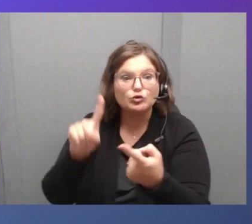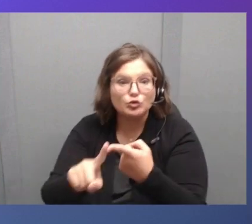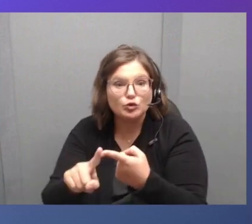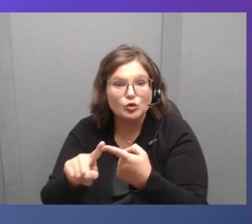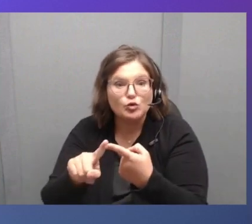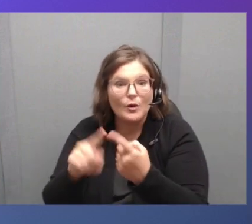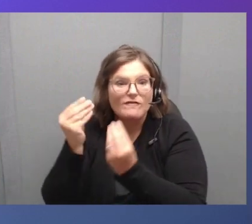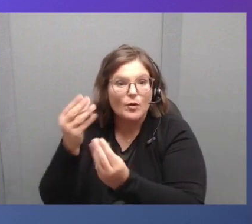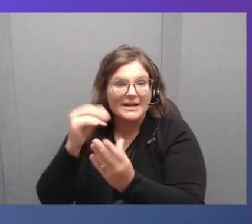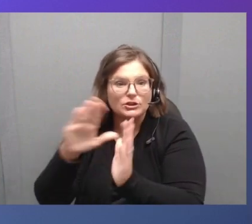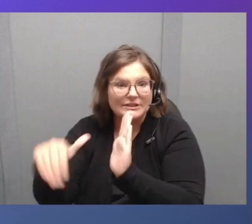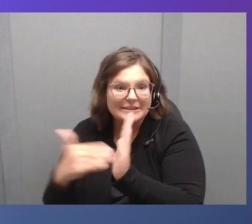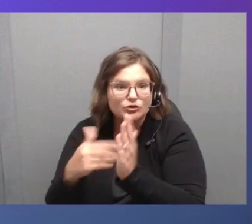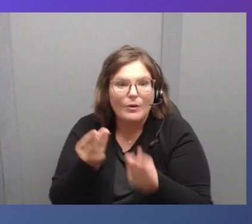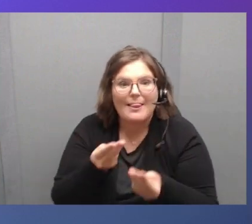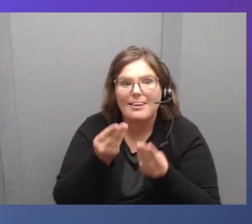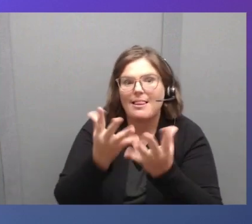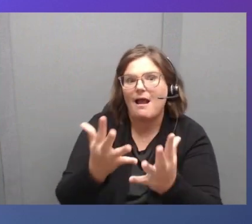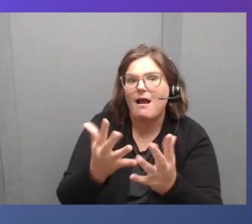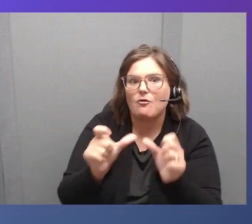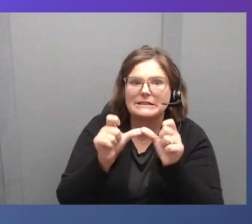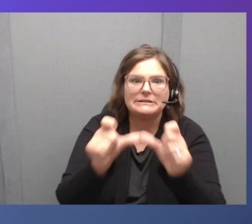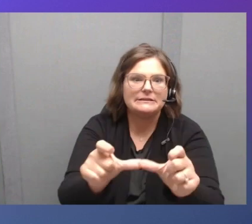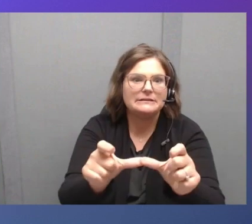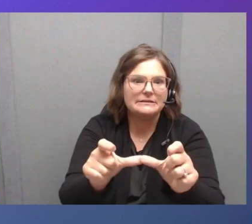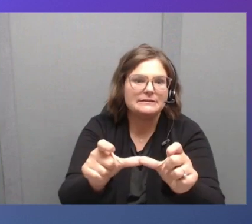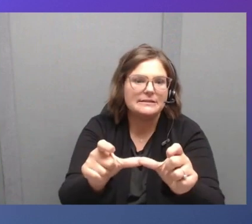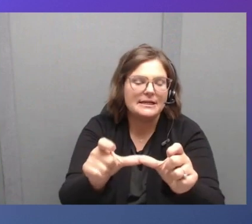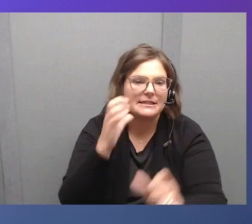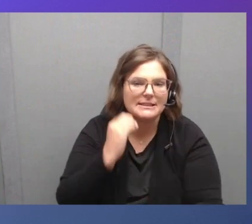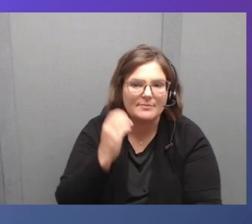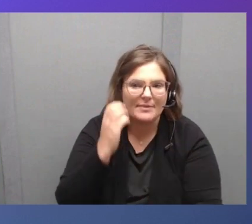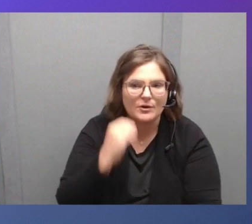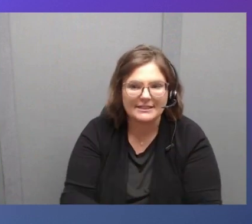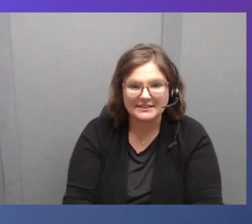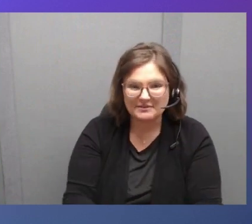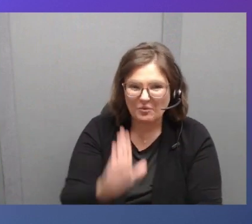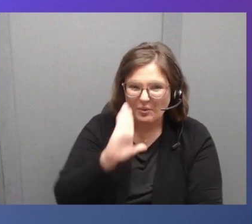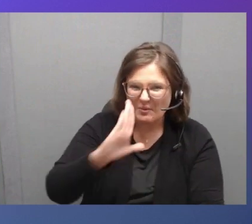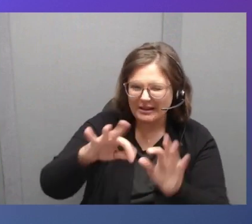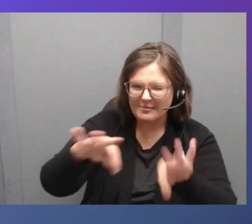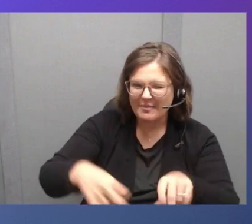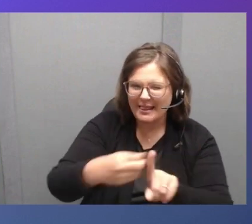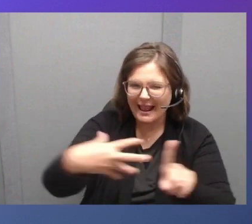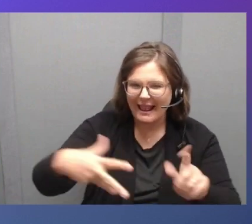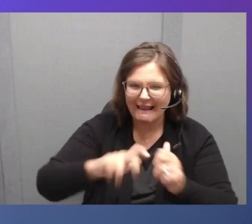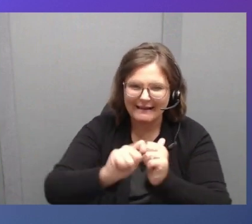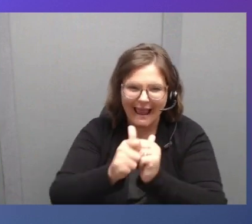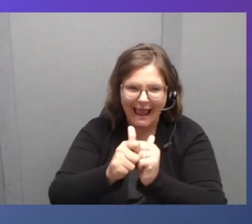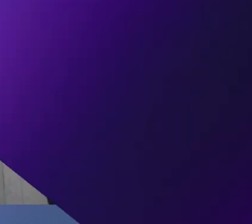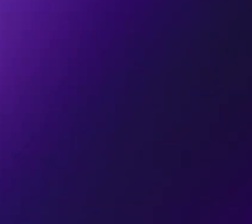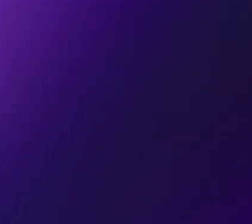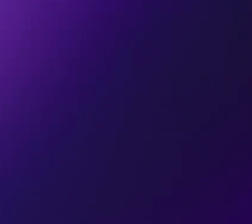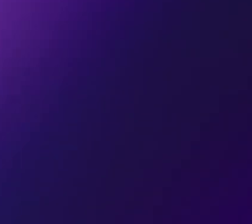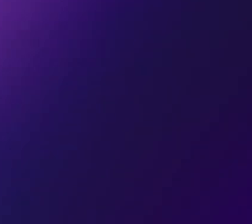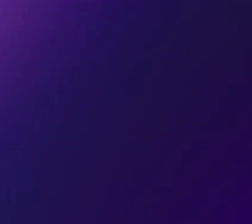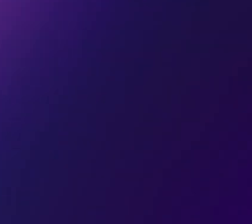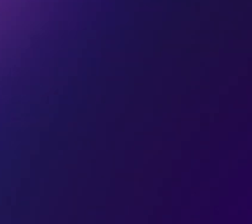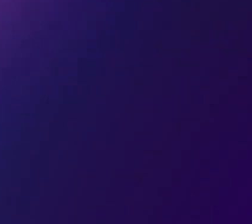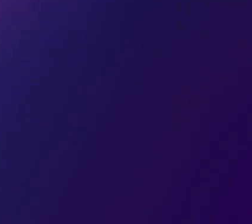experience. We talk a lot about consistency, and we're talking explicitly on how we do that for you. You'll want to stay tuned. We'll be back after a short break.